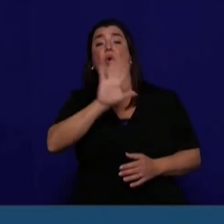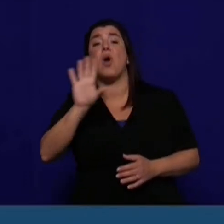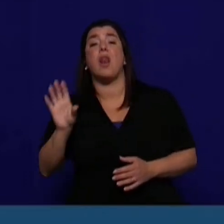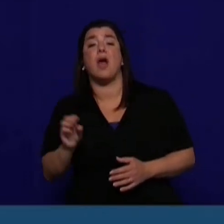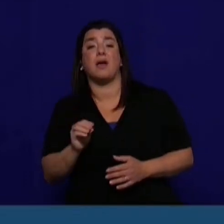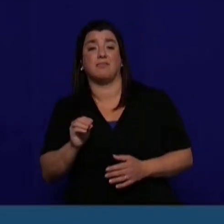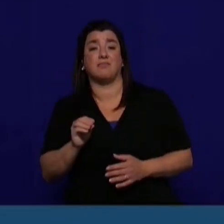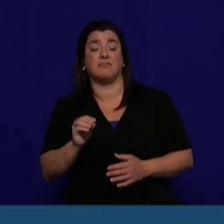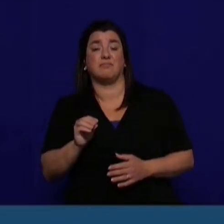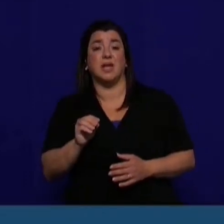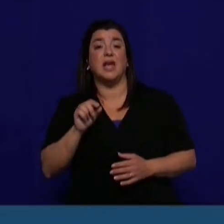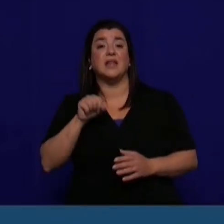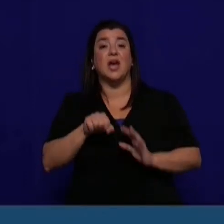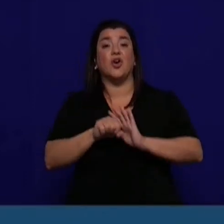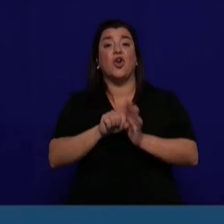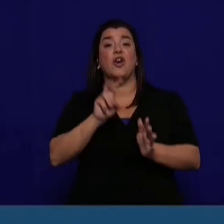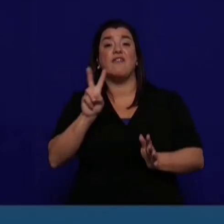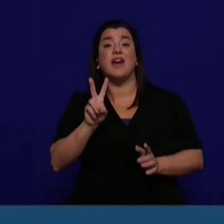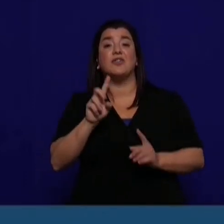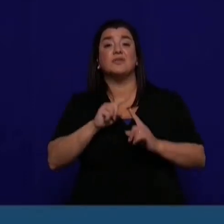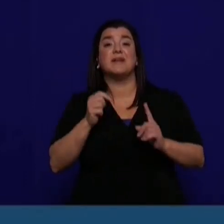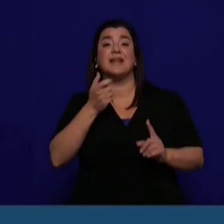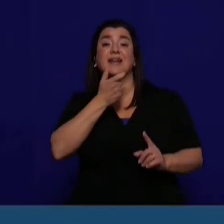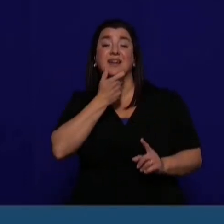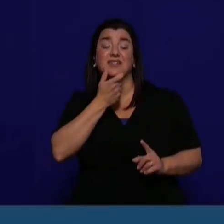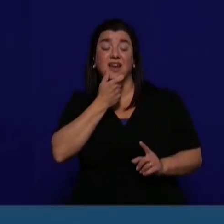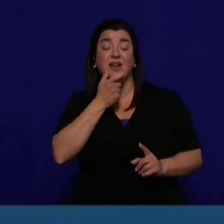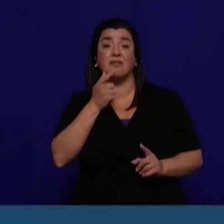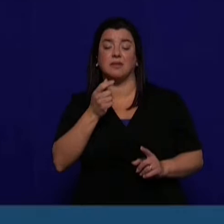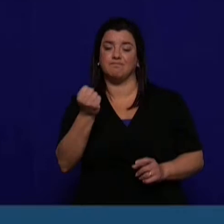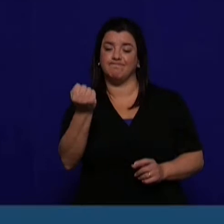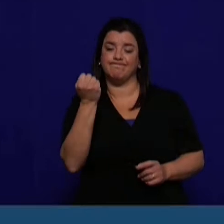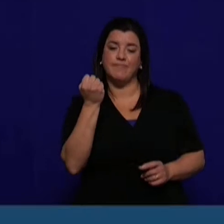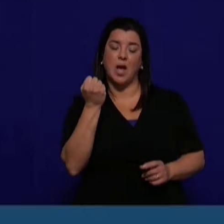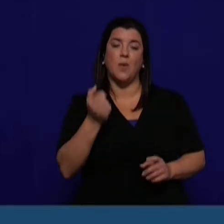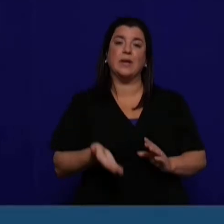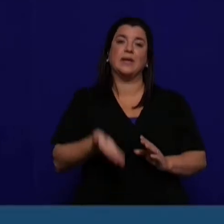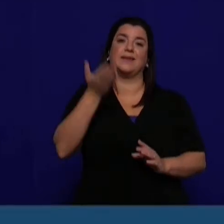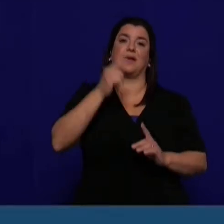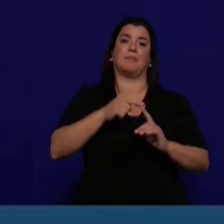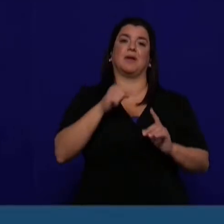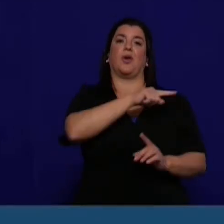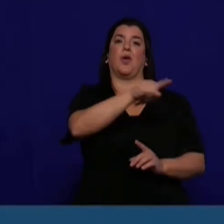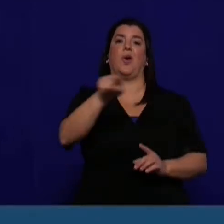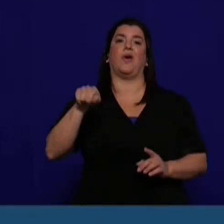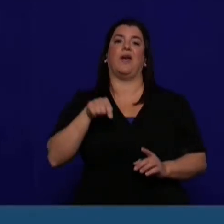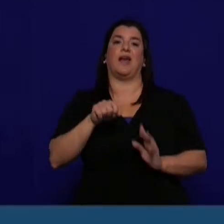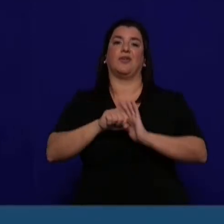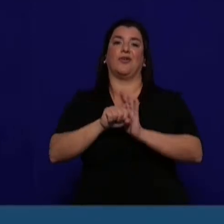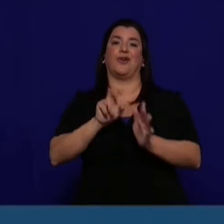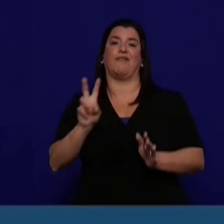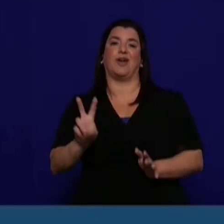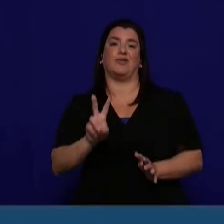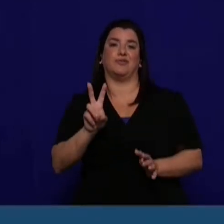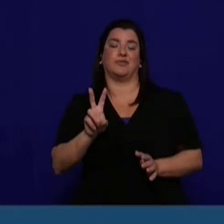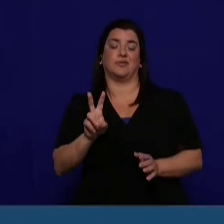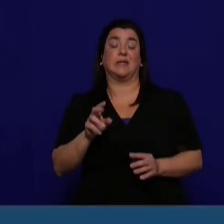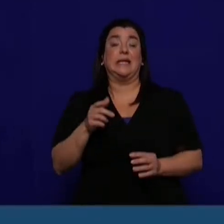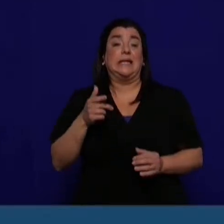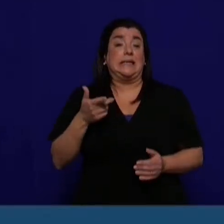Ingliż ikun qed jieħu over il-maġġor parti tal-każijiet li jkunu qegħdin joħorġu pożittivi. U l-implikazzjonijiet ta' dawn huwa li